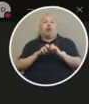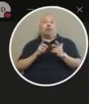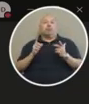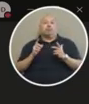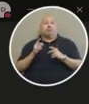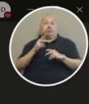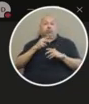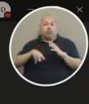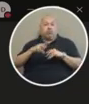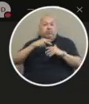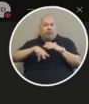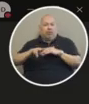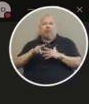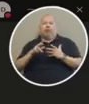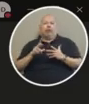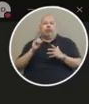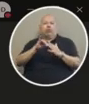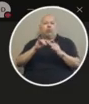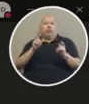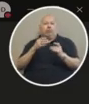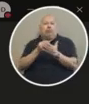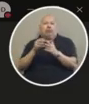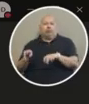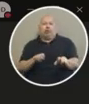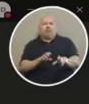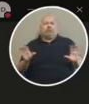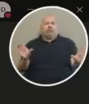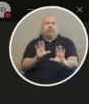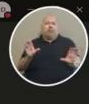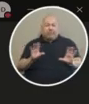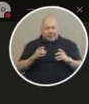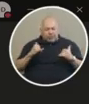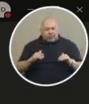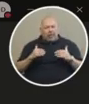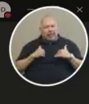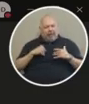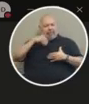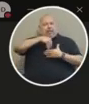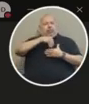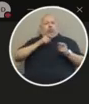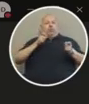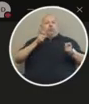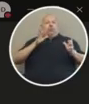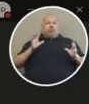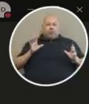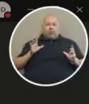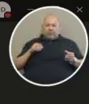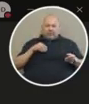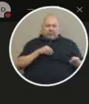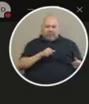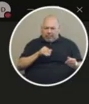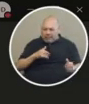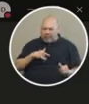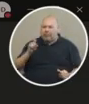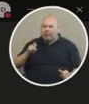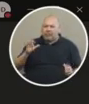wait 2 weeks or a month in order to be able to do a transfer, in order to, again, have that internal control on spending throughout the